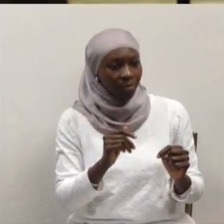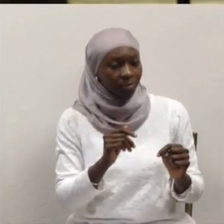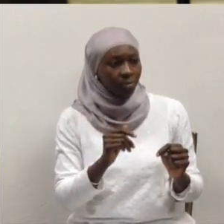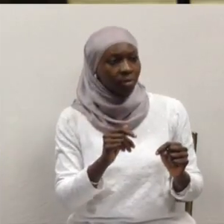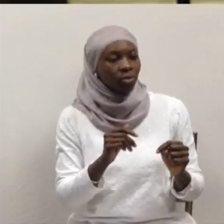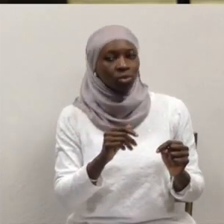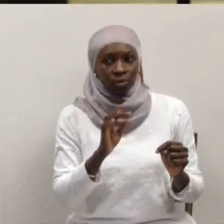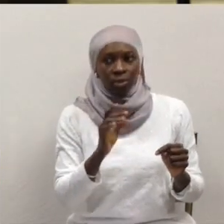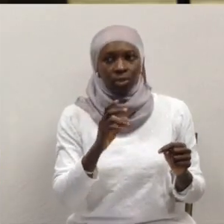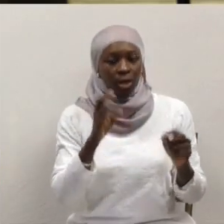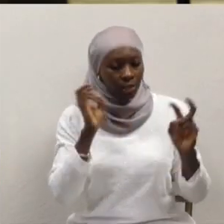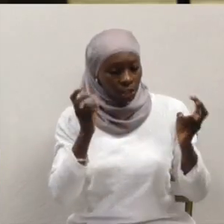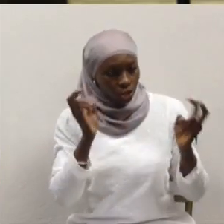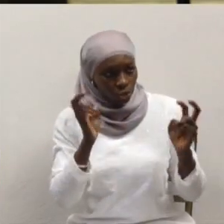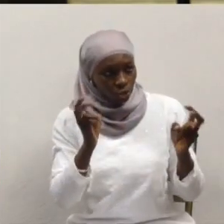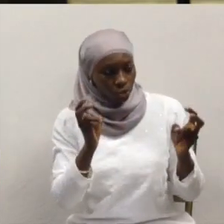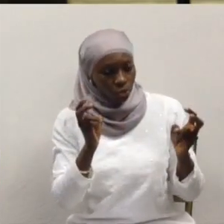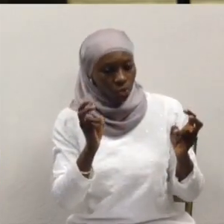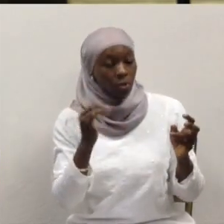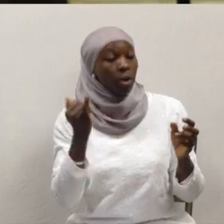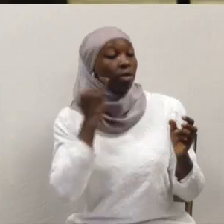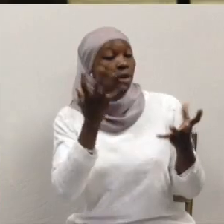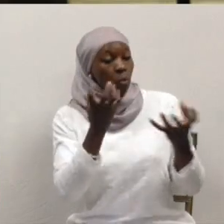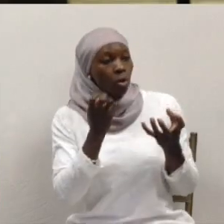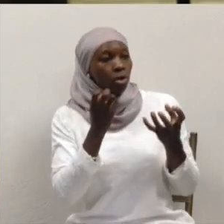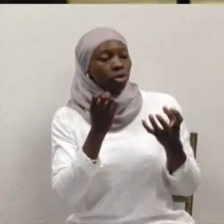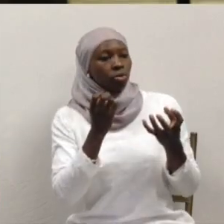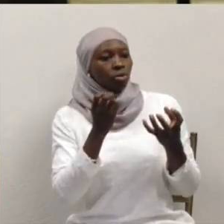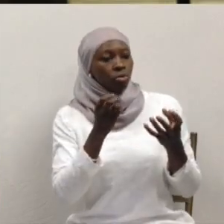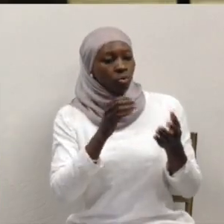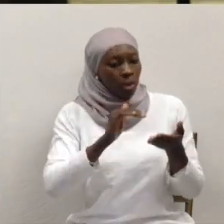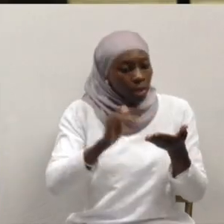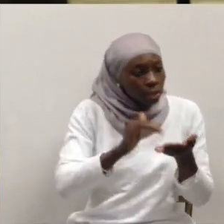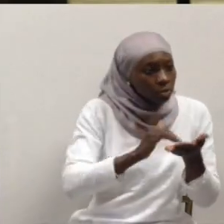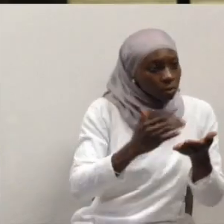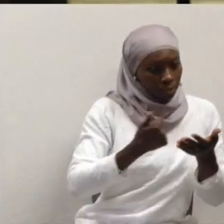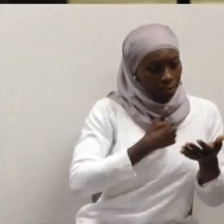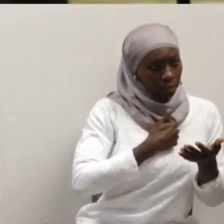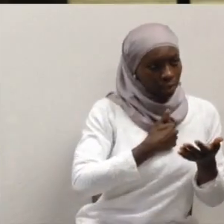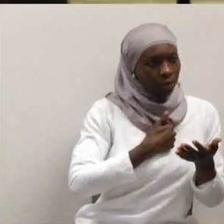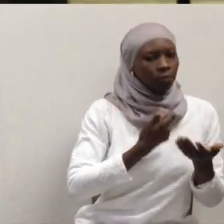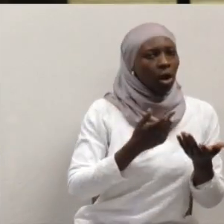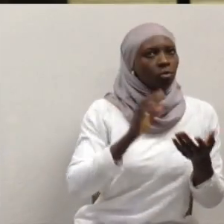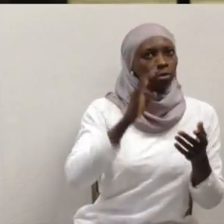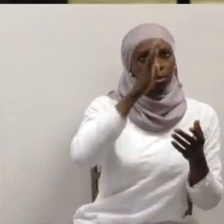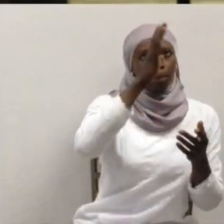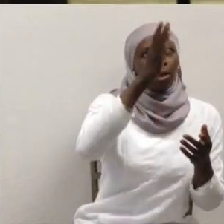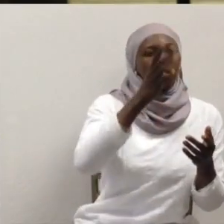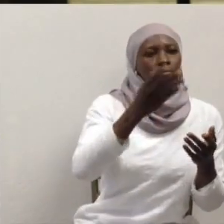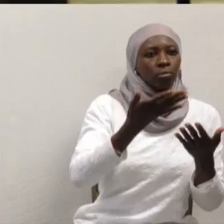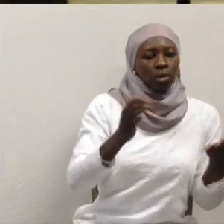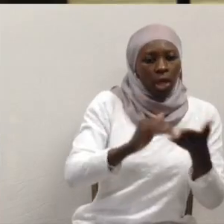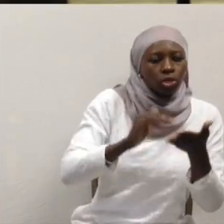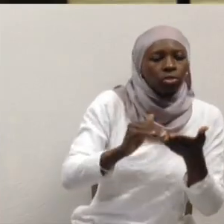the calculations. So if I want to excuse myself of responsibility, I create excuses, flimsy as they may